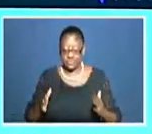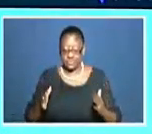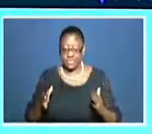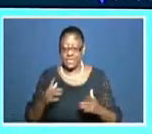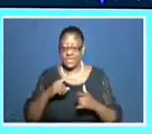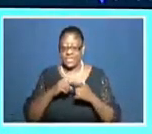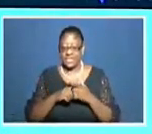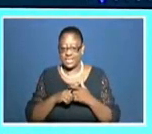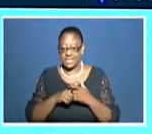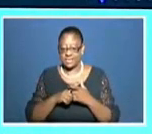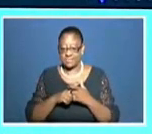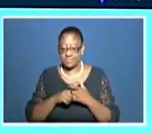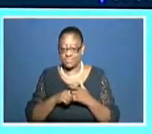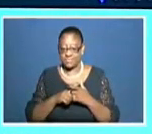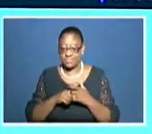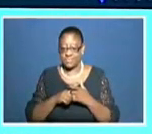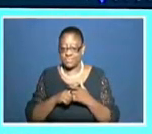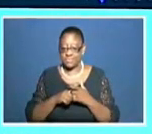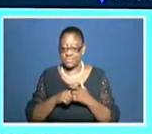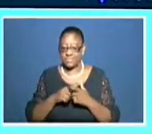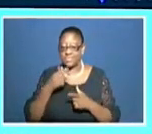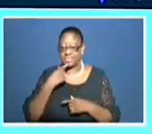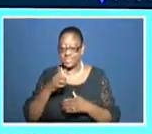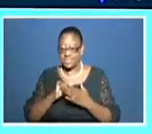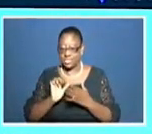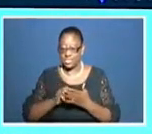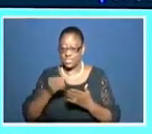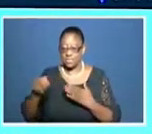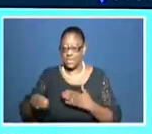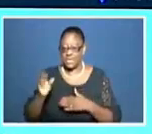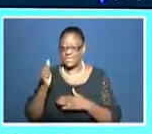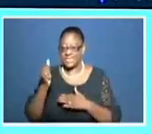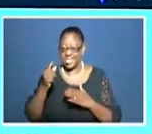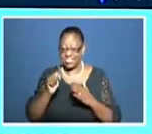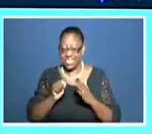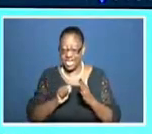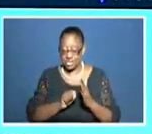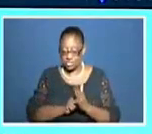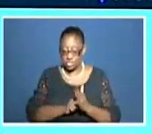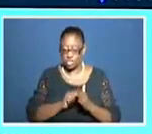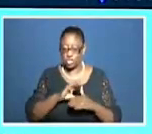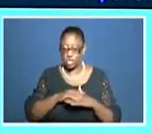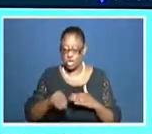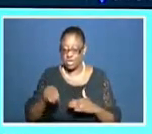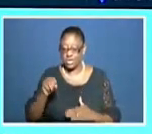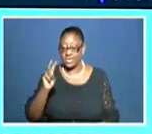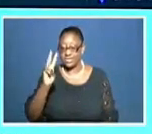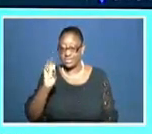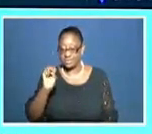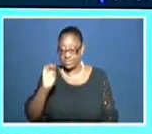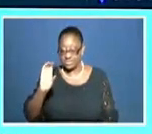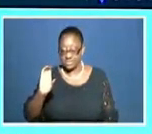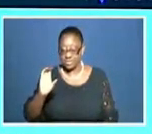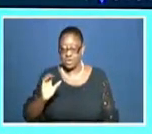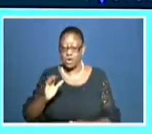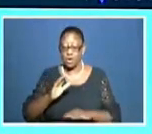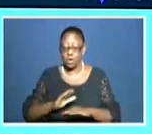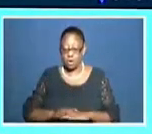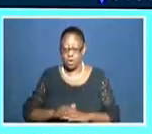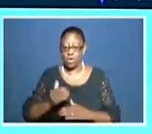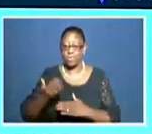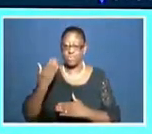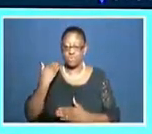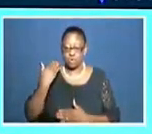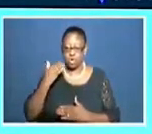as compensation, she must pay $10,000 to the WSC on or before July